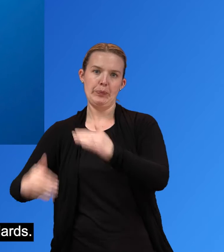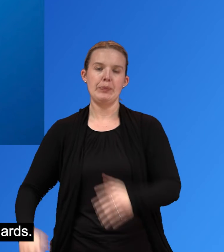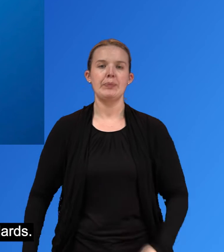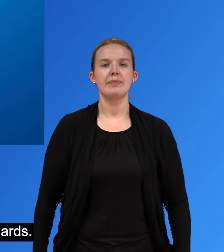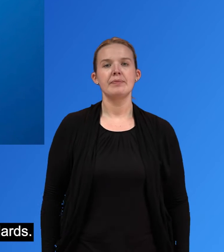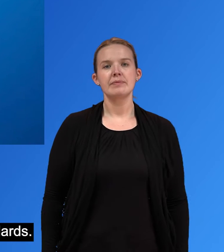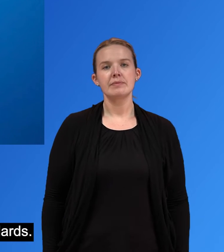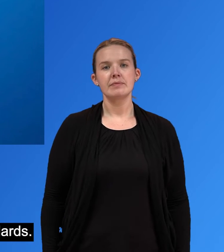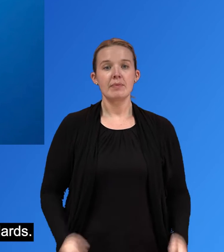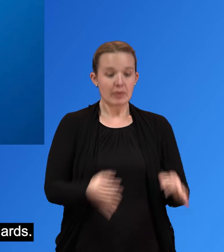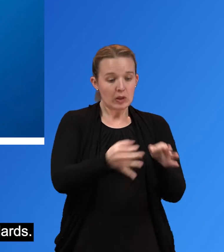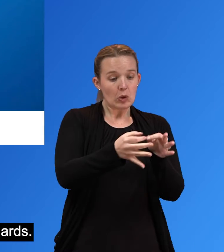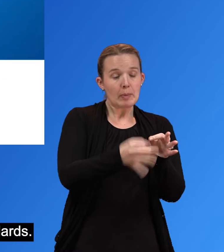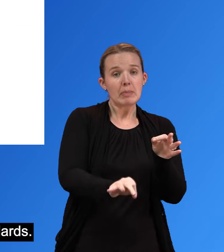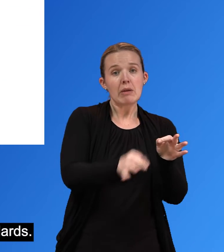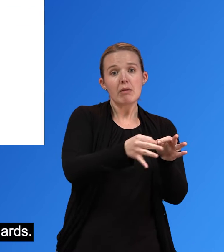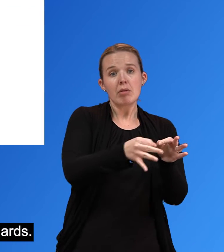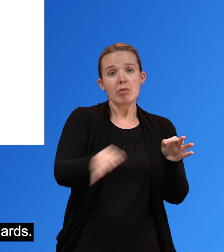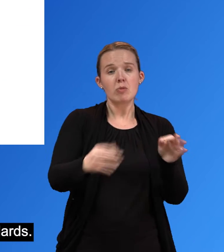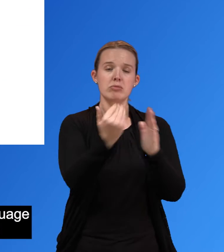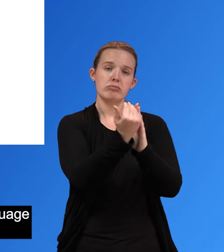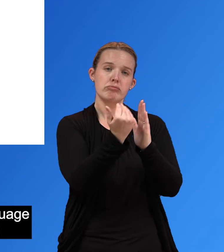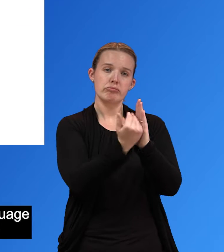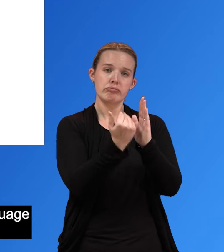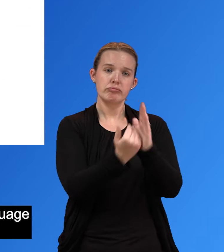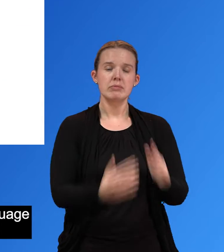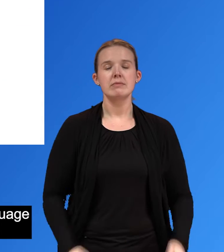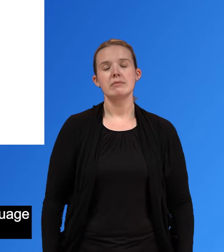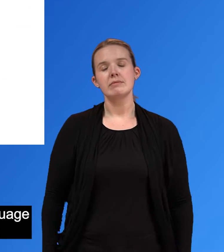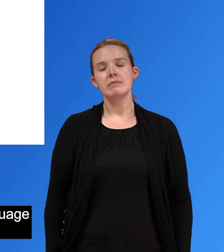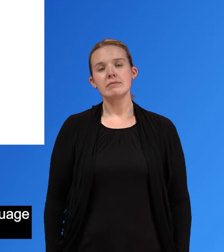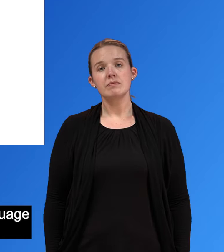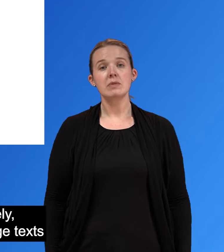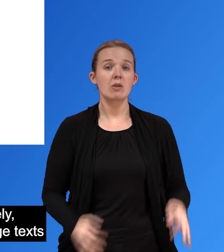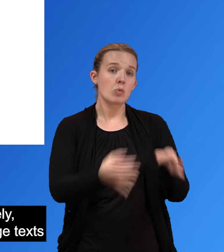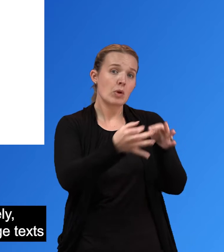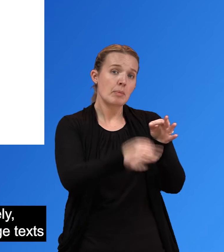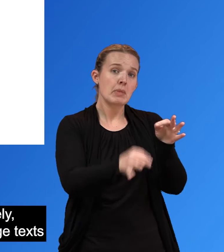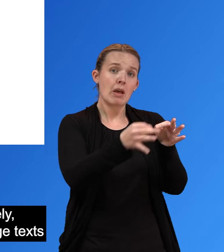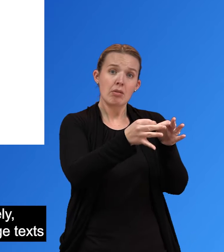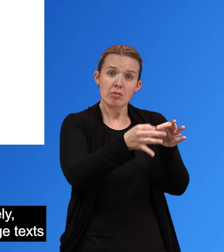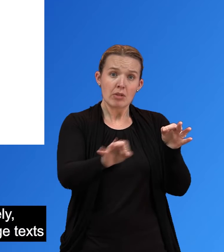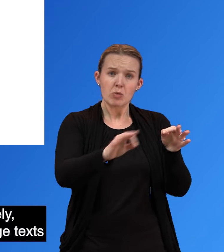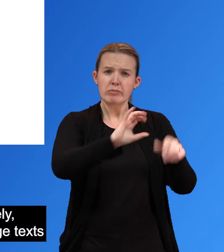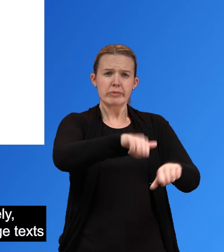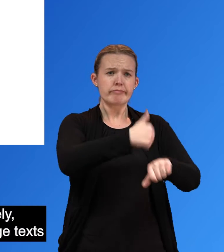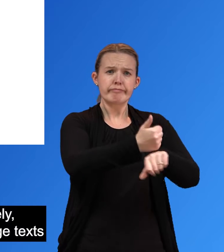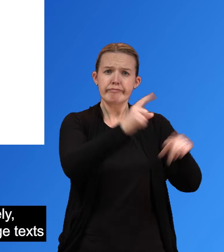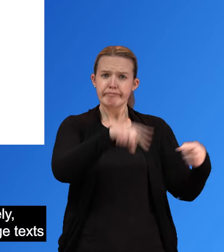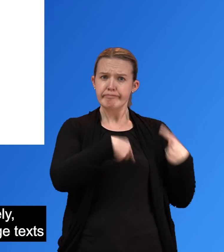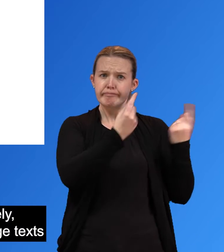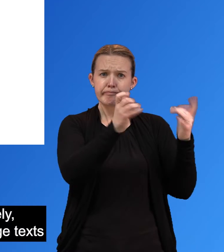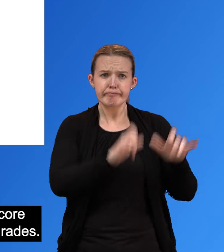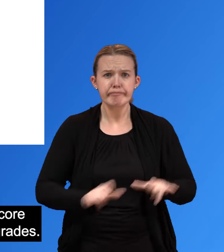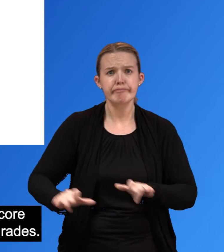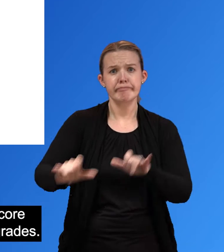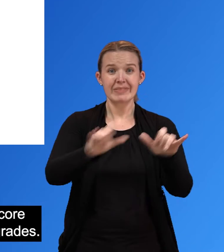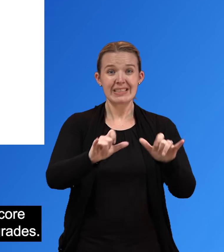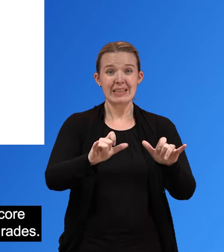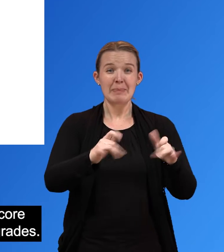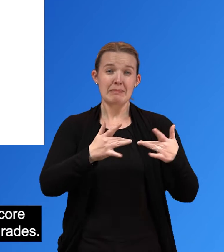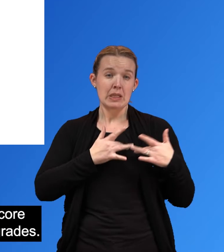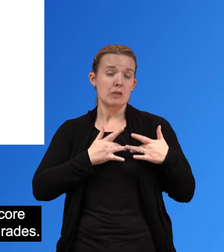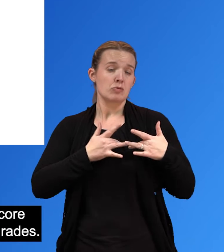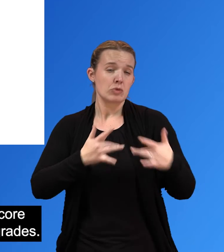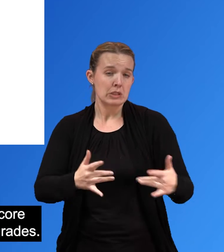Plain language standards. Although plain language standards exist and are used widely, generally plain language texts have a